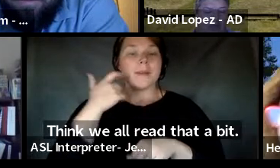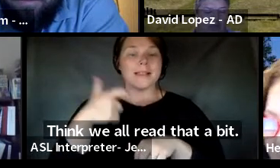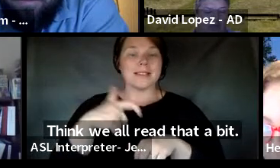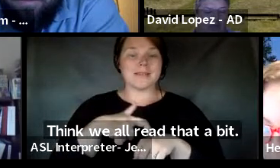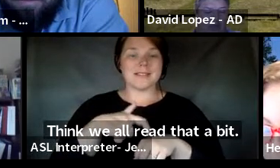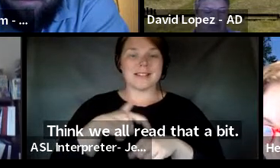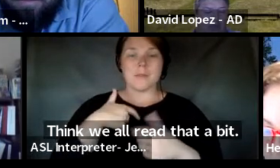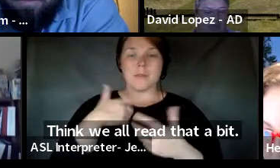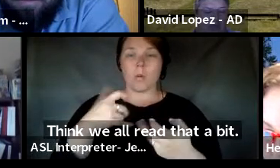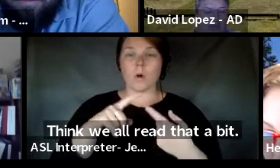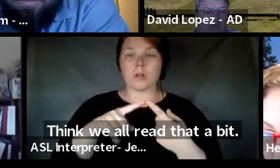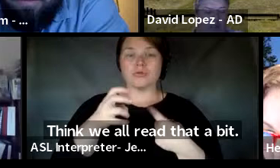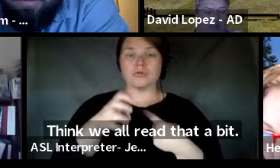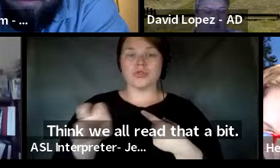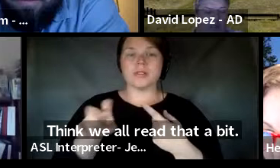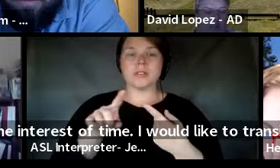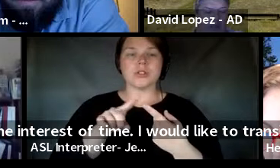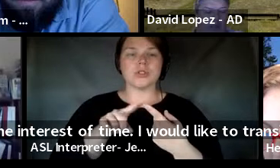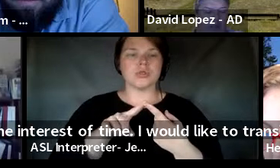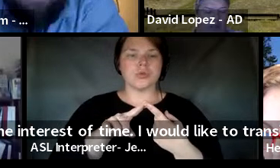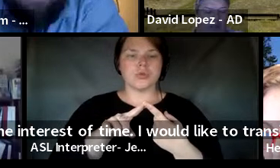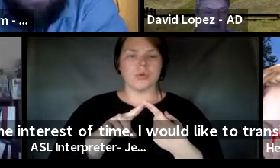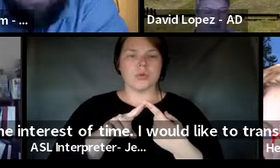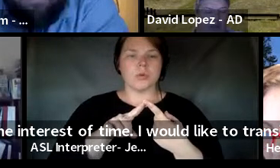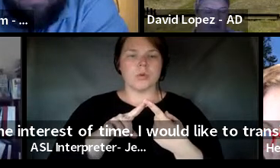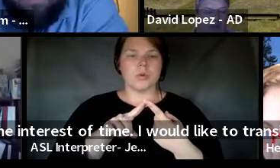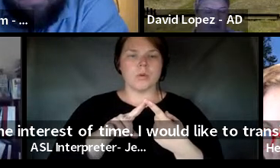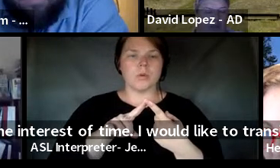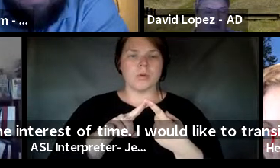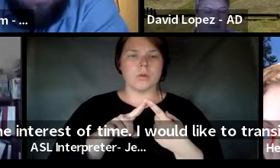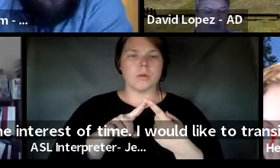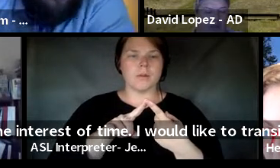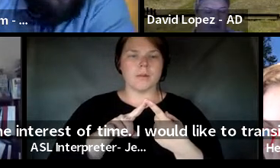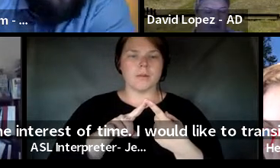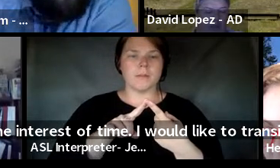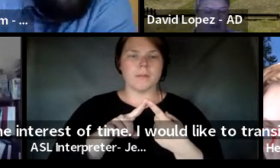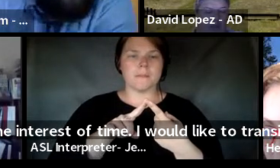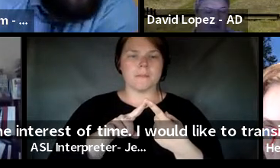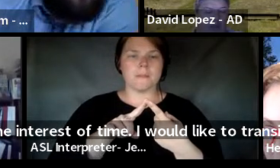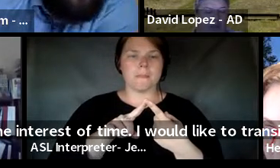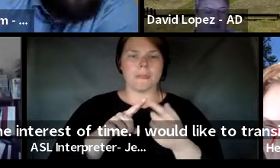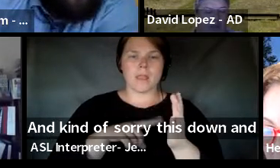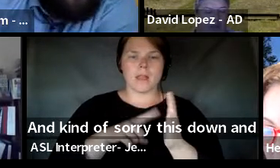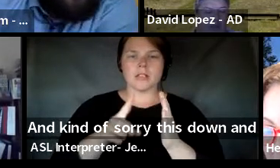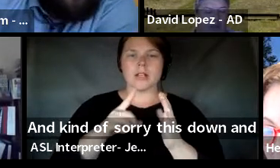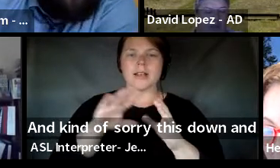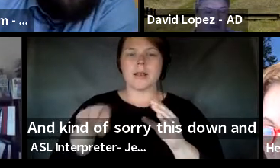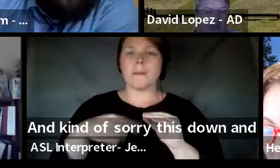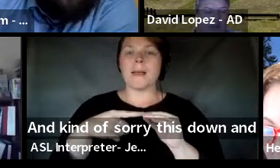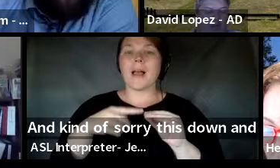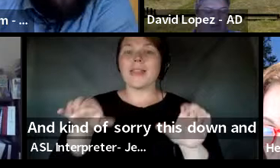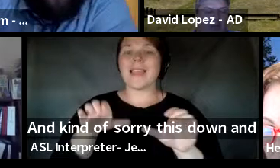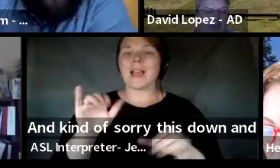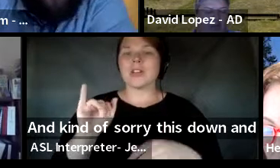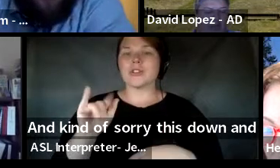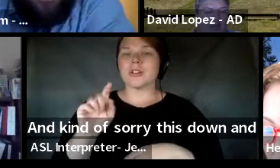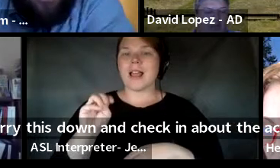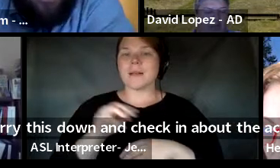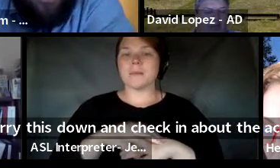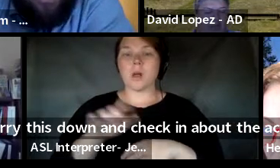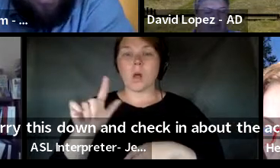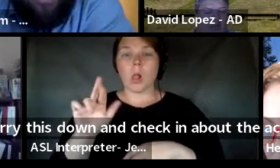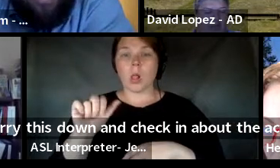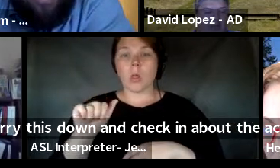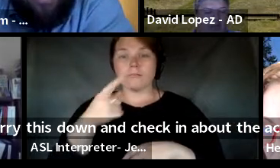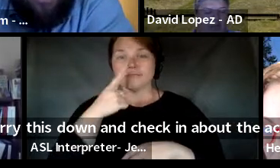would like to transition and kind of start winding us down and checking in about the action items. So Lotta, are you able to pull the